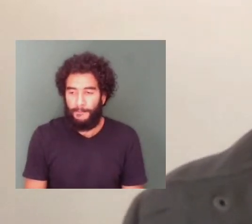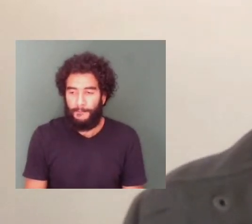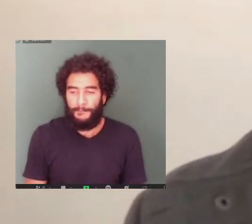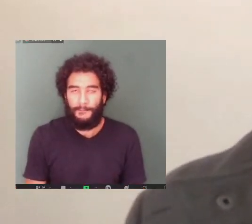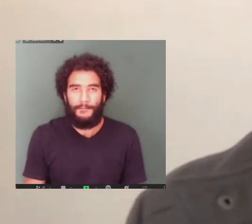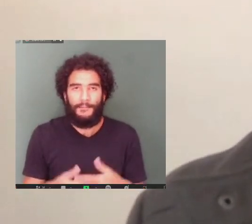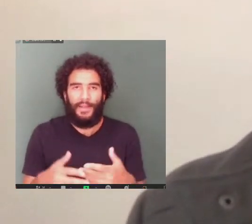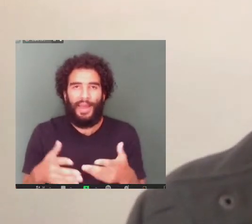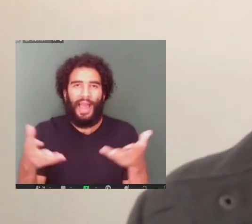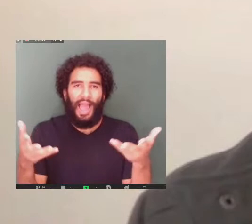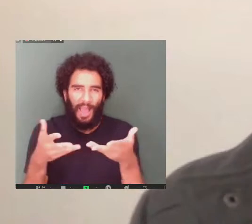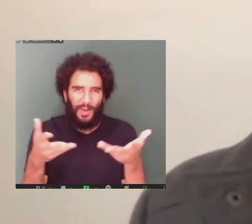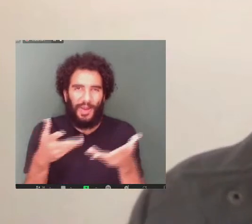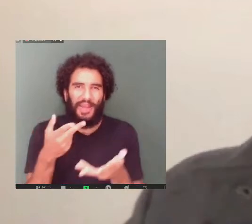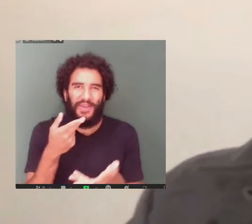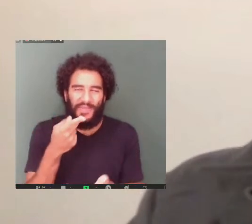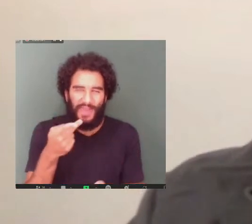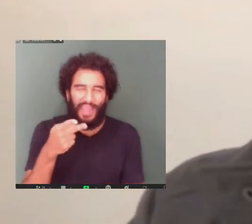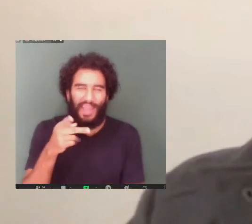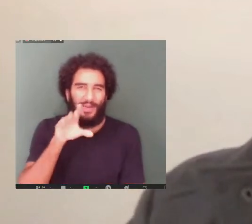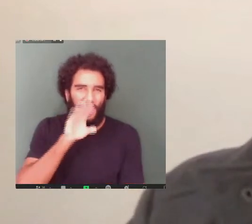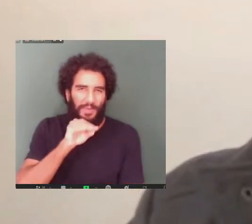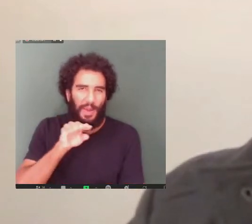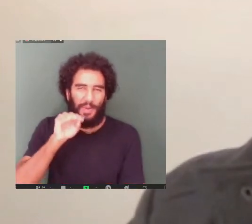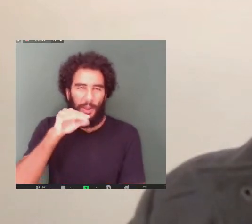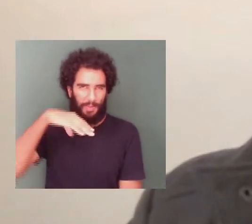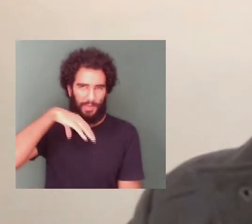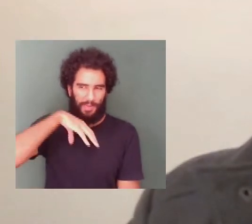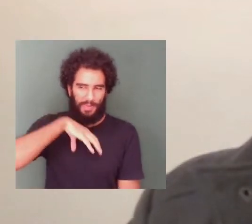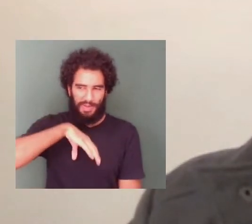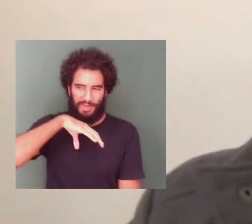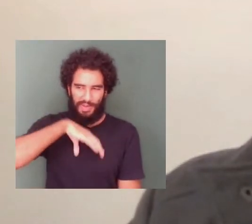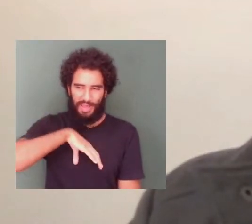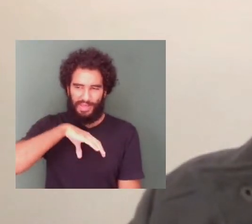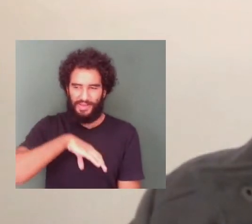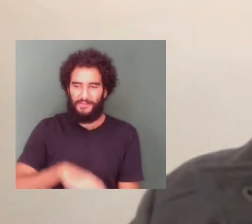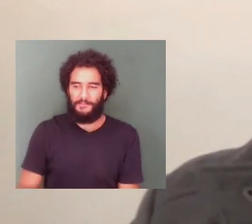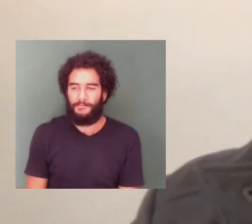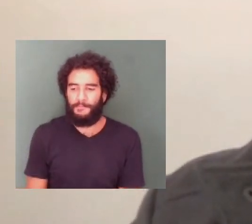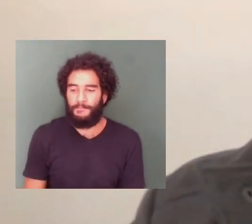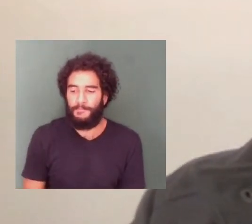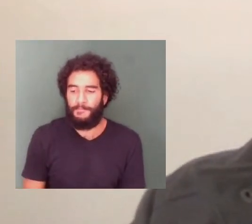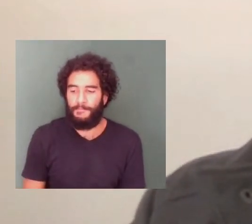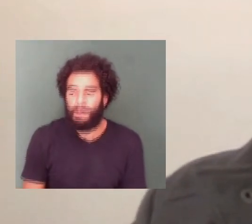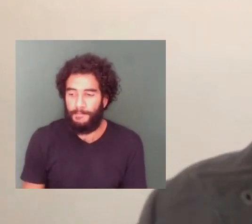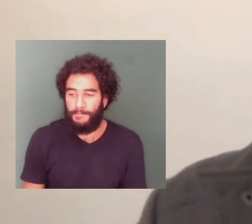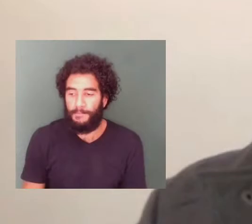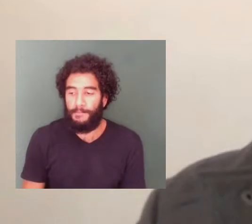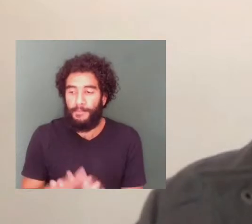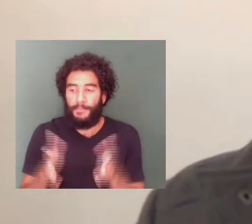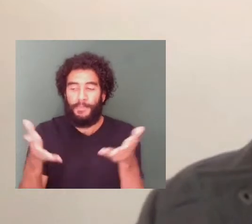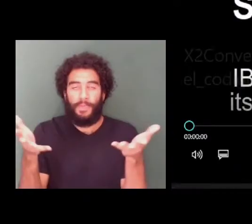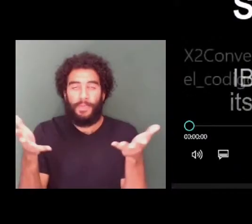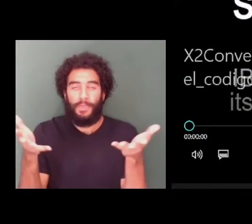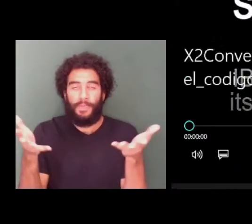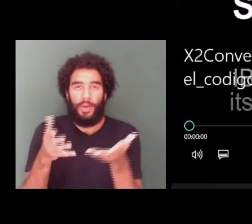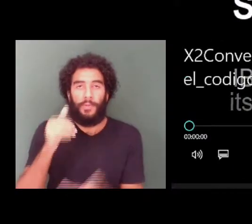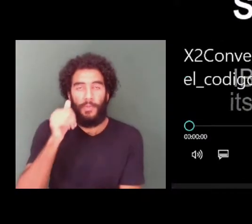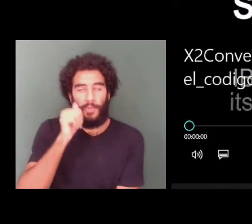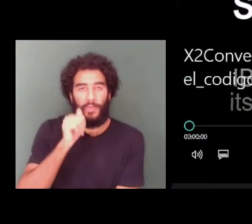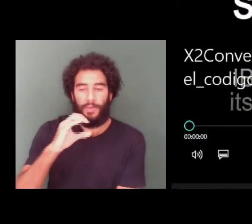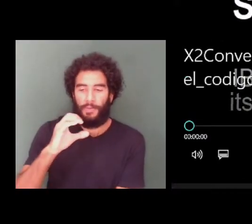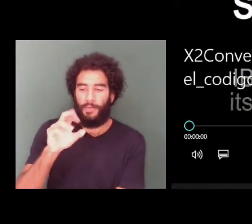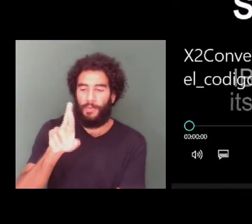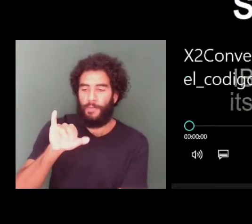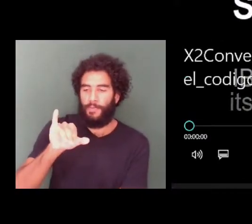transmission. We will show it later. And now I'm getting back to Portuguese, and I'd like to ask our panelist,